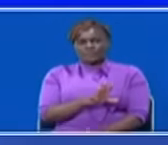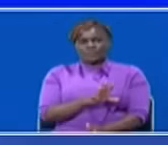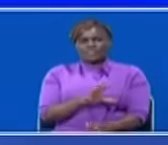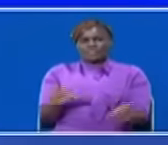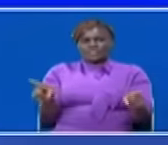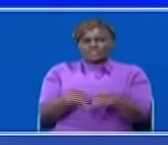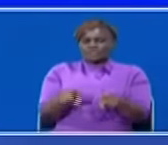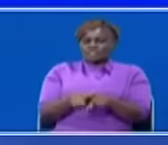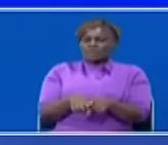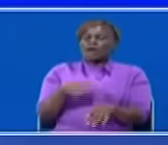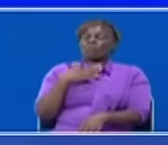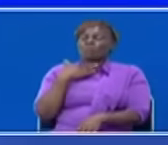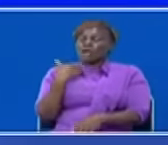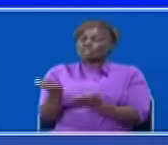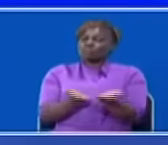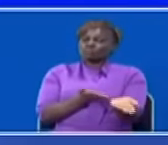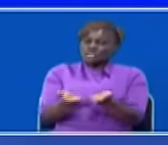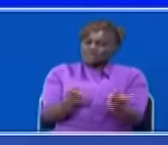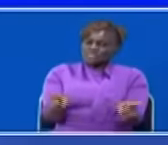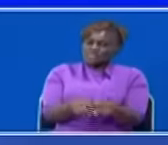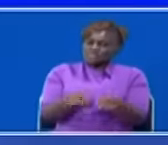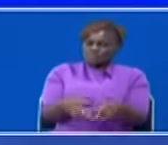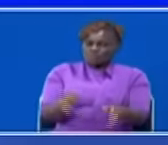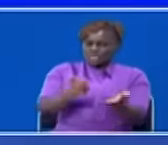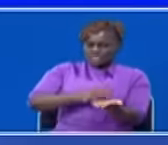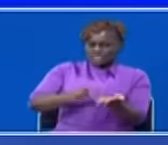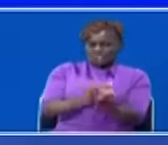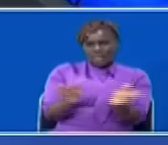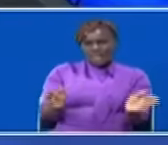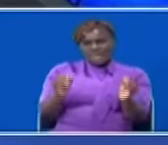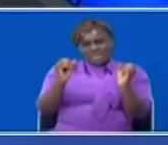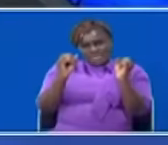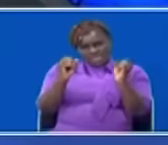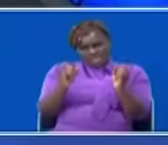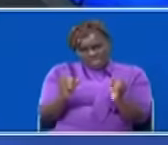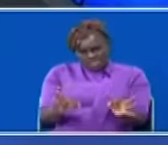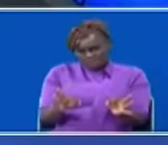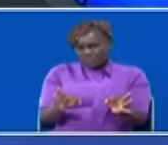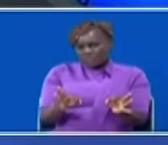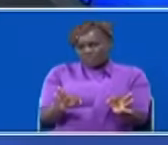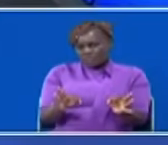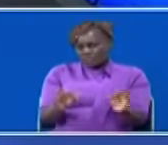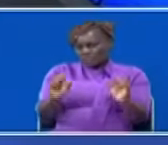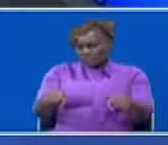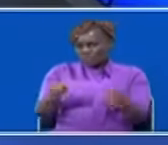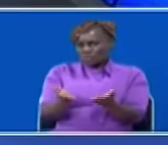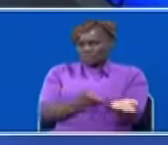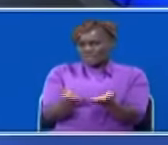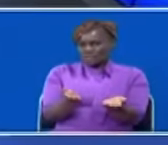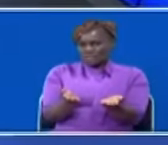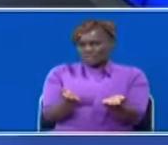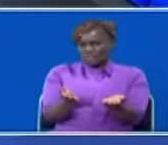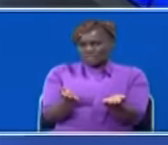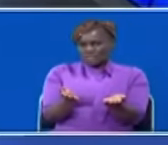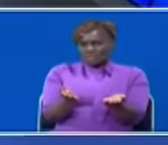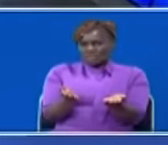And I want to serve in a similar manner as Secretary General of this party. And if it no longer if is tenable? If it is no longer tenable to serve in this position, then